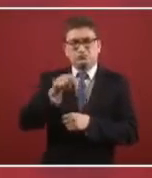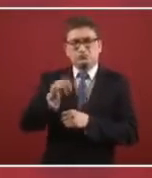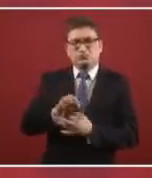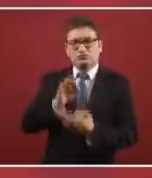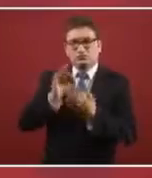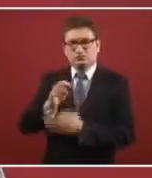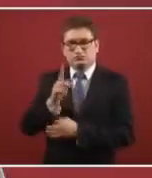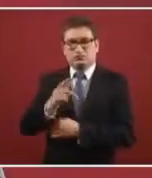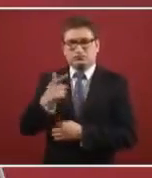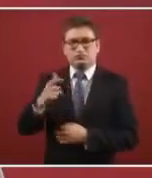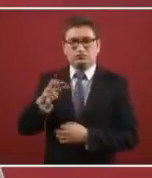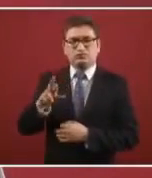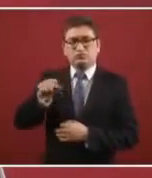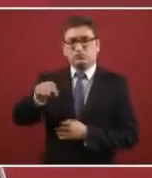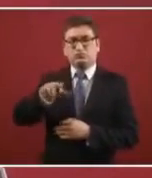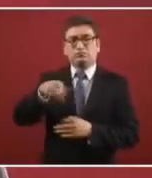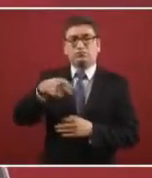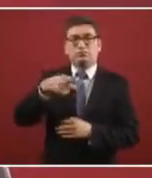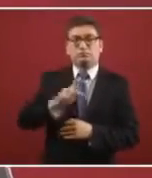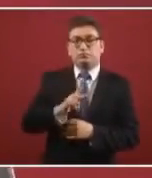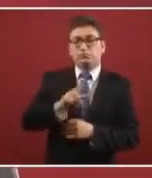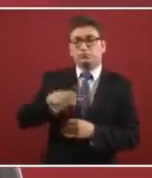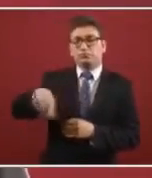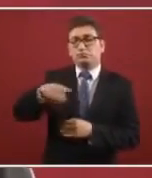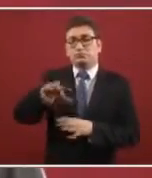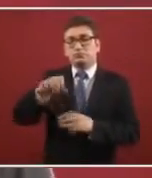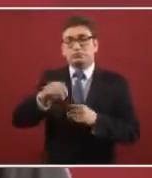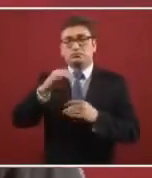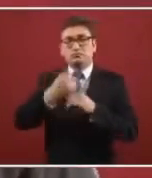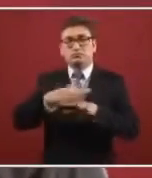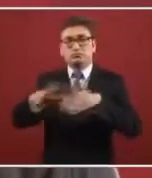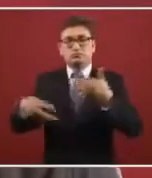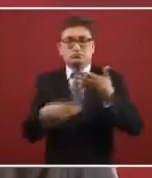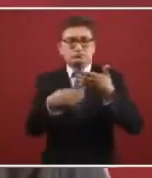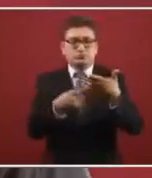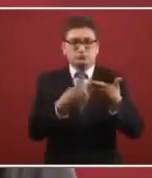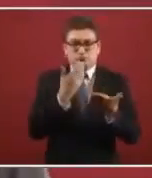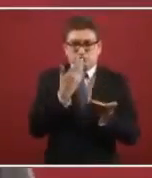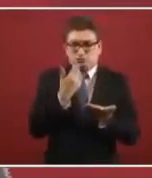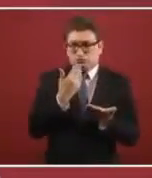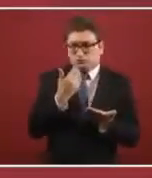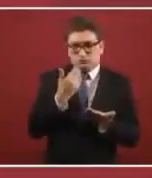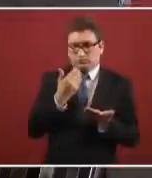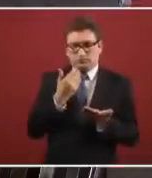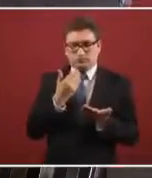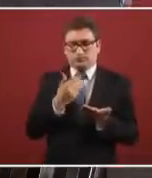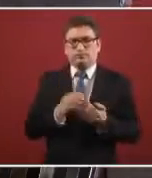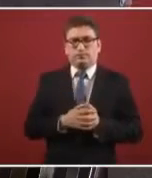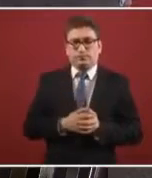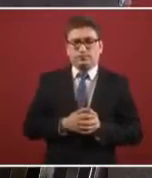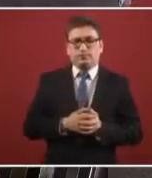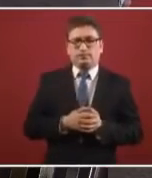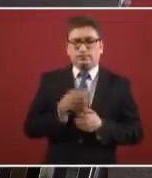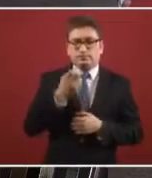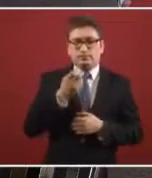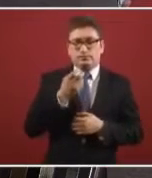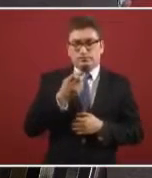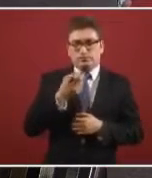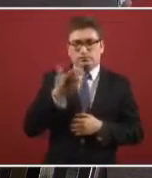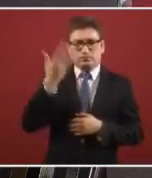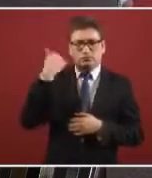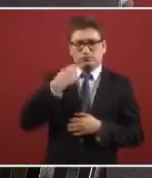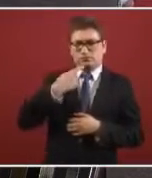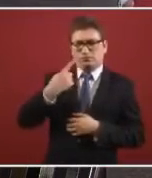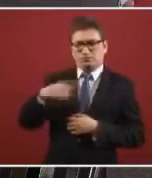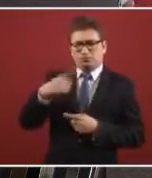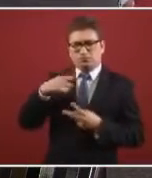Procuraduría, estos and these no people, fueron incorporados these a were la not averiguación incorporated in previa, the a previous pesar de que hubo investigation, acusaciones